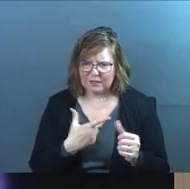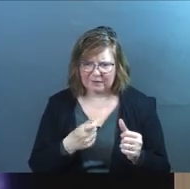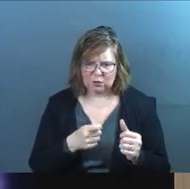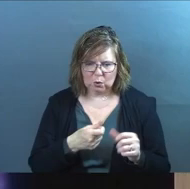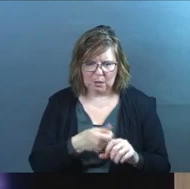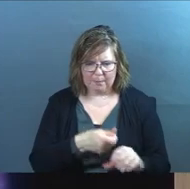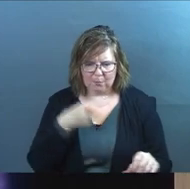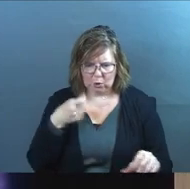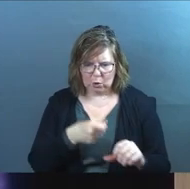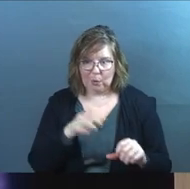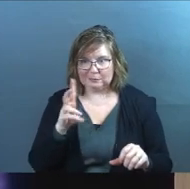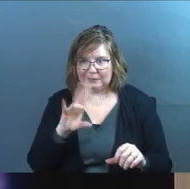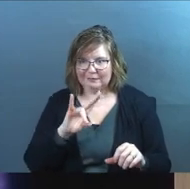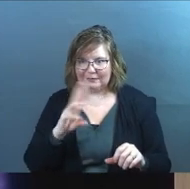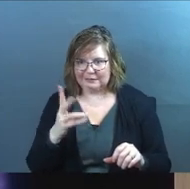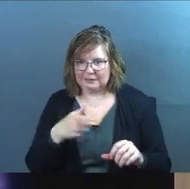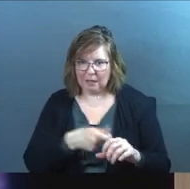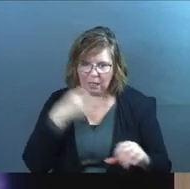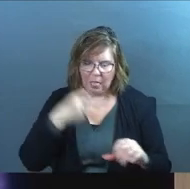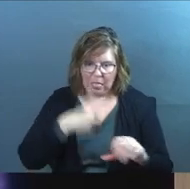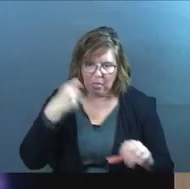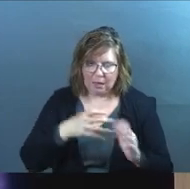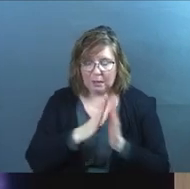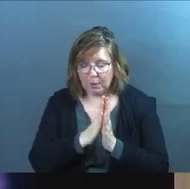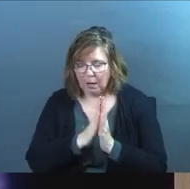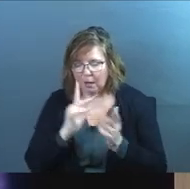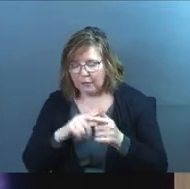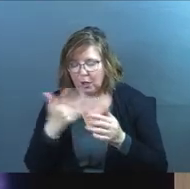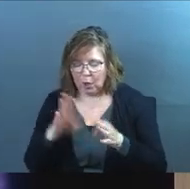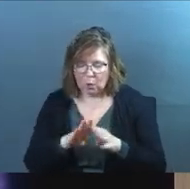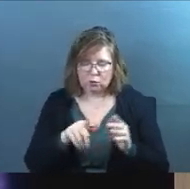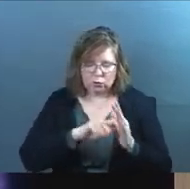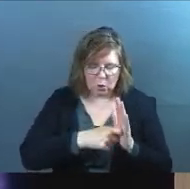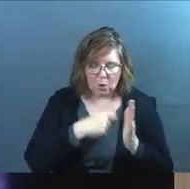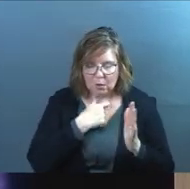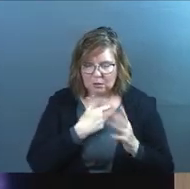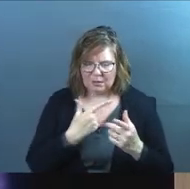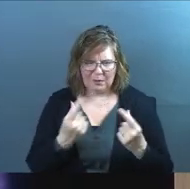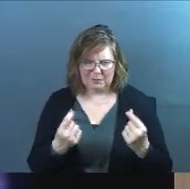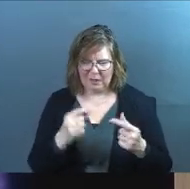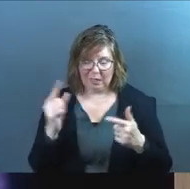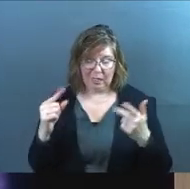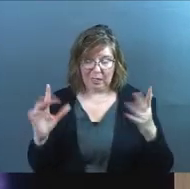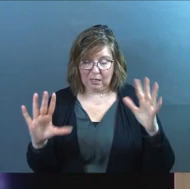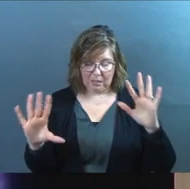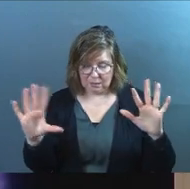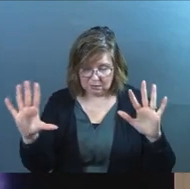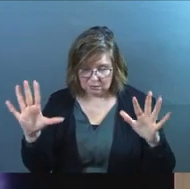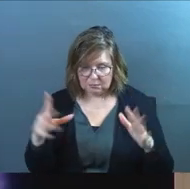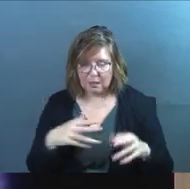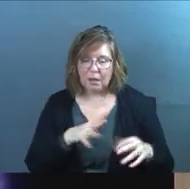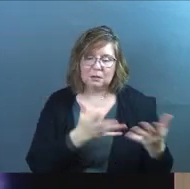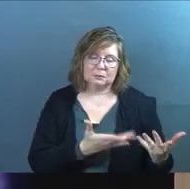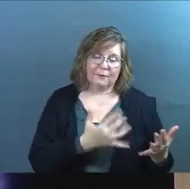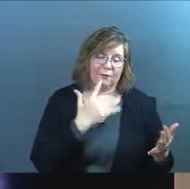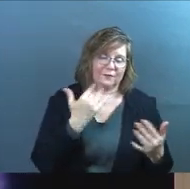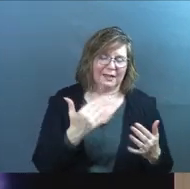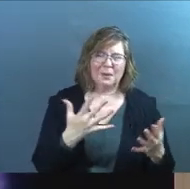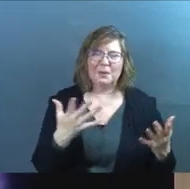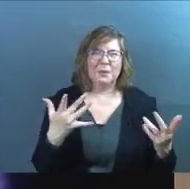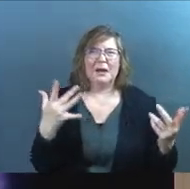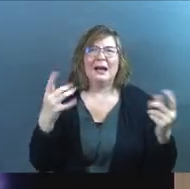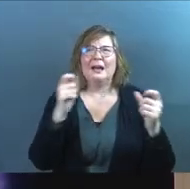thing you gotta do, pull the cord 76 times and then pray over it and then close the choke. And you're like, what am I doing, you know? And it's like, let it sit for 15. It's like,